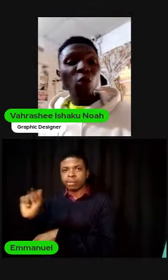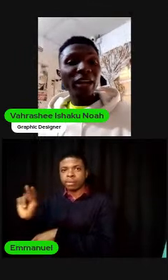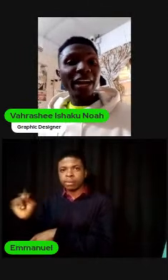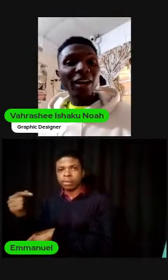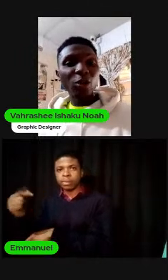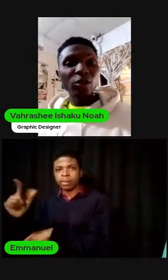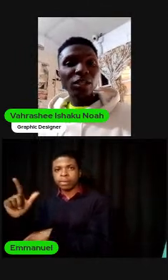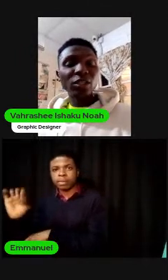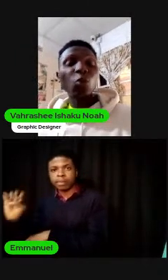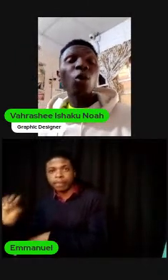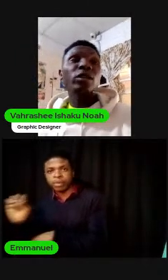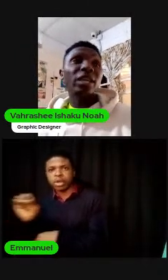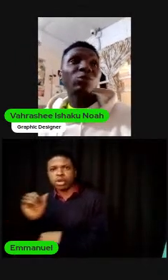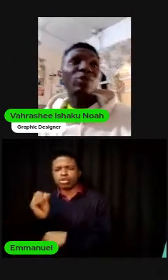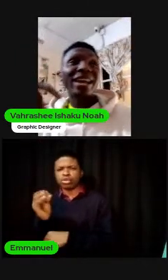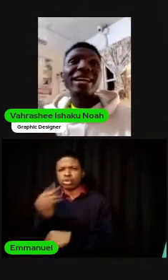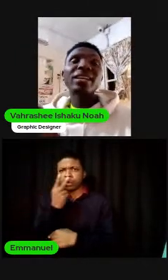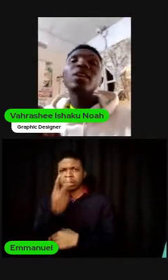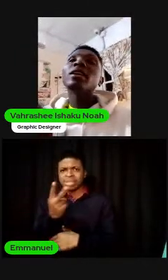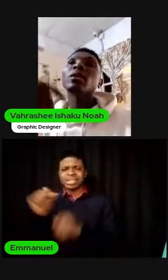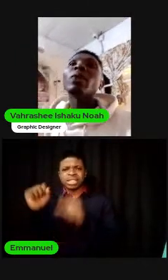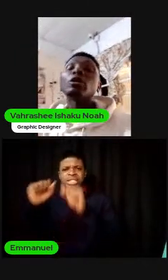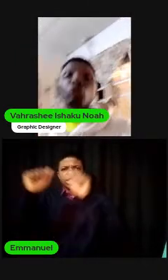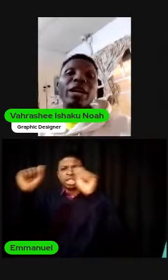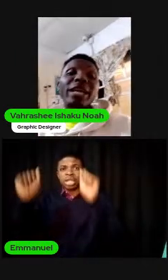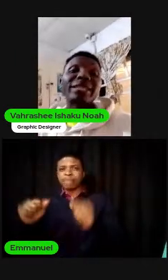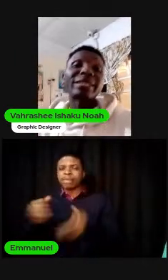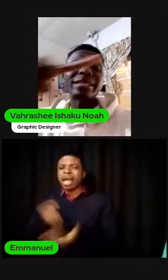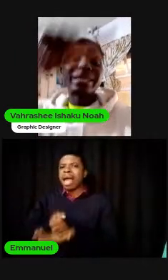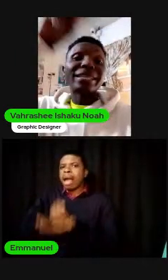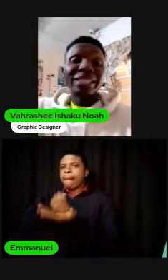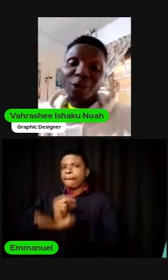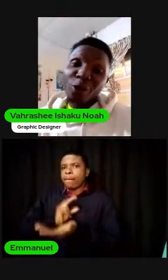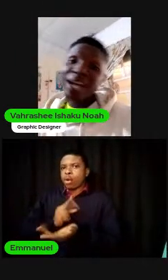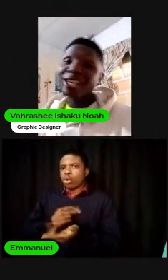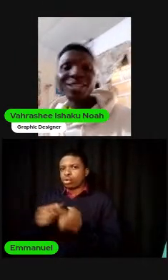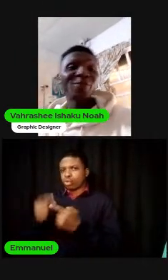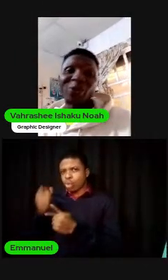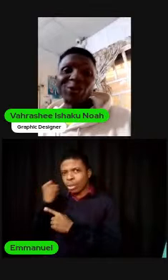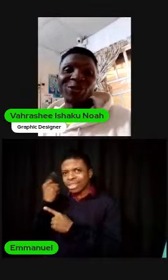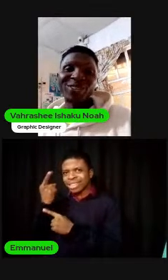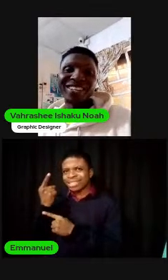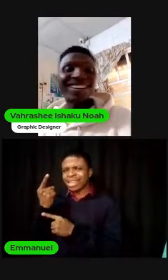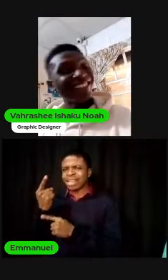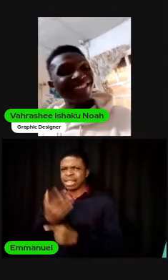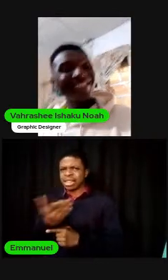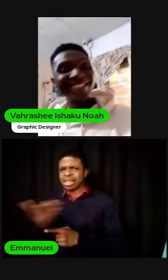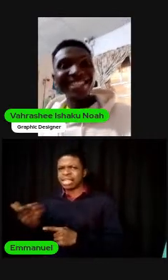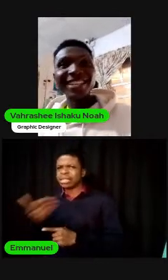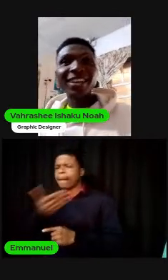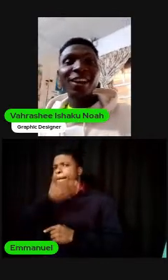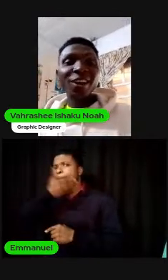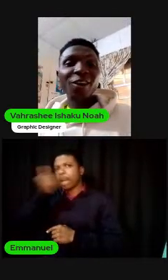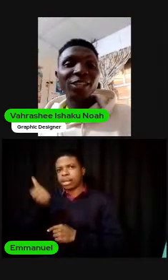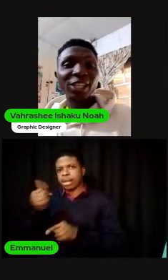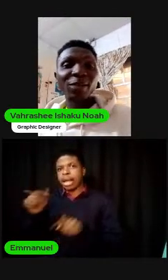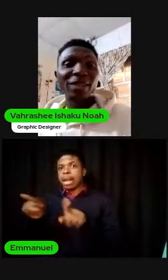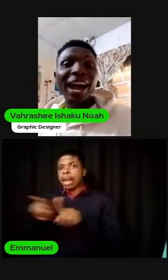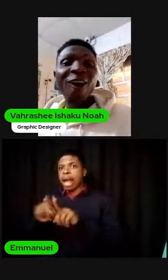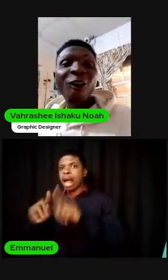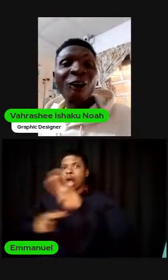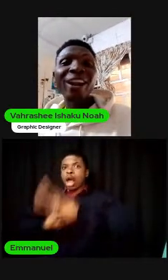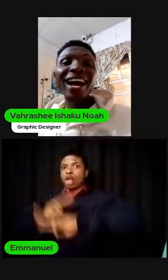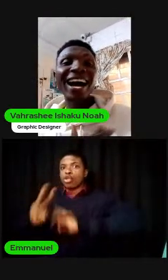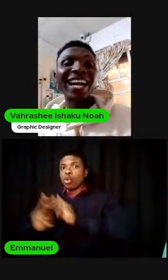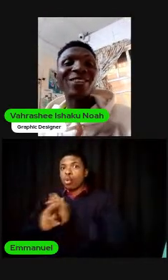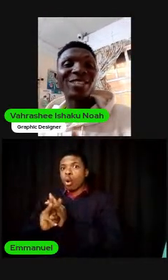Even the world around us, the world that we are in, we are told that it is in a circular shape also. So you see, shapes